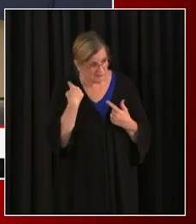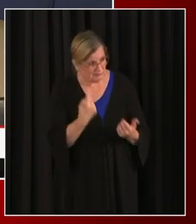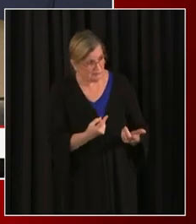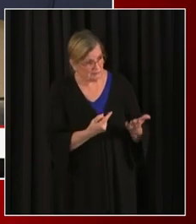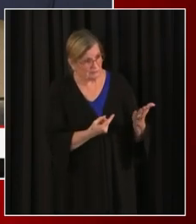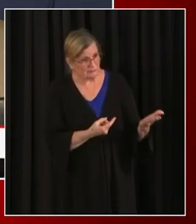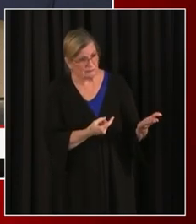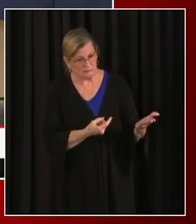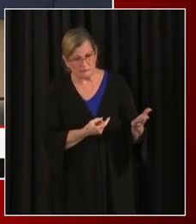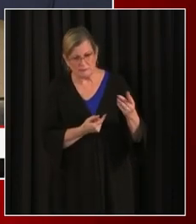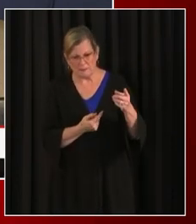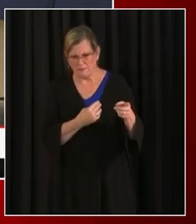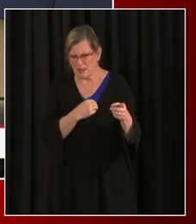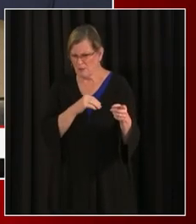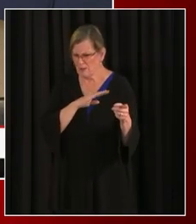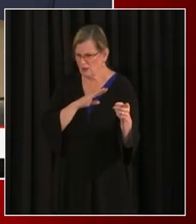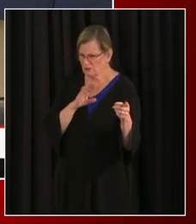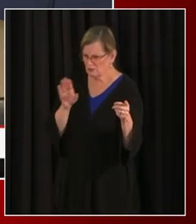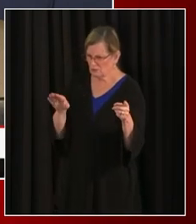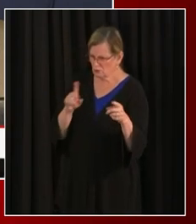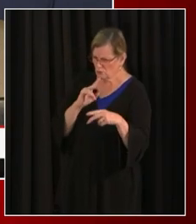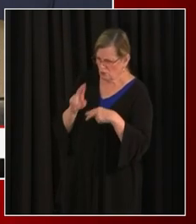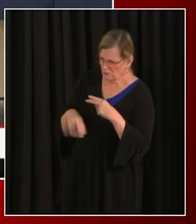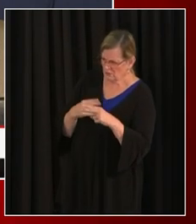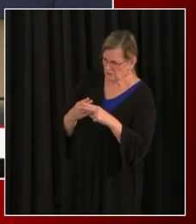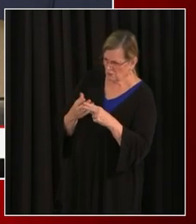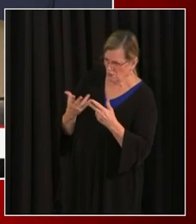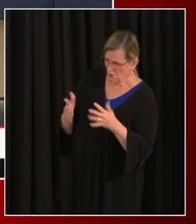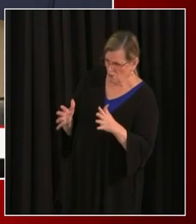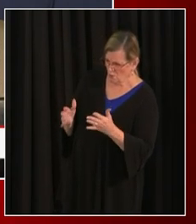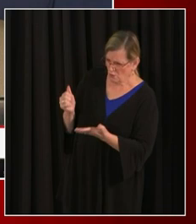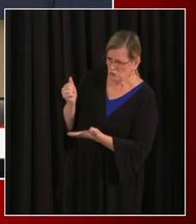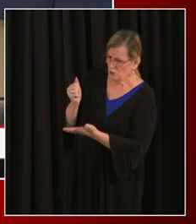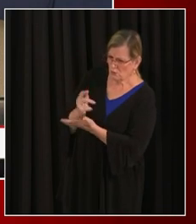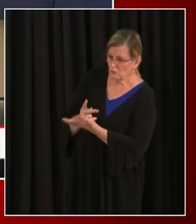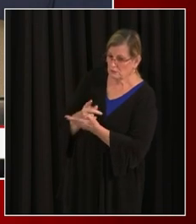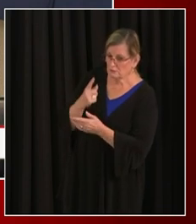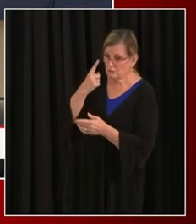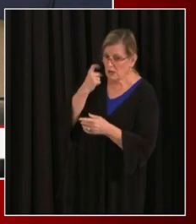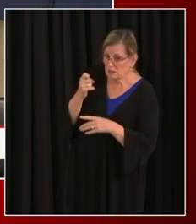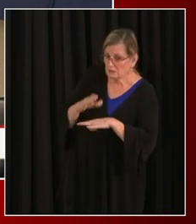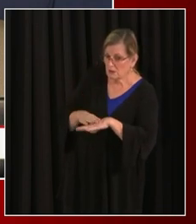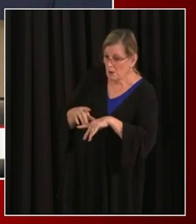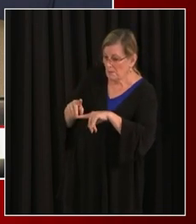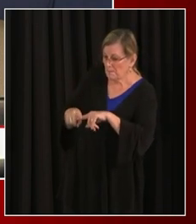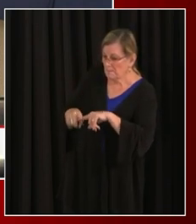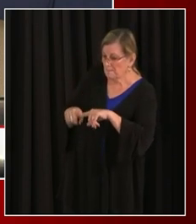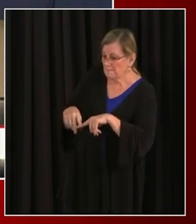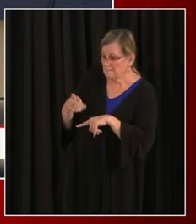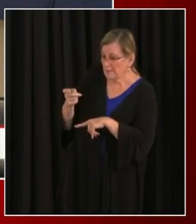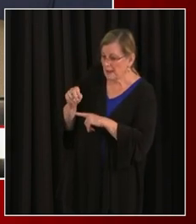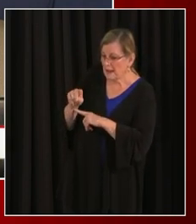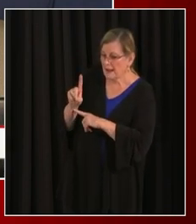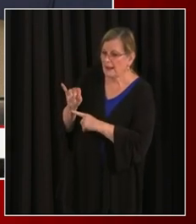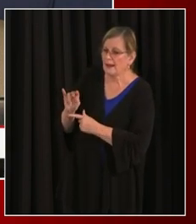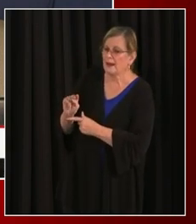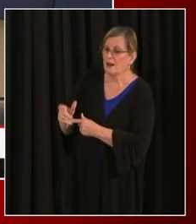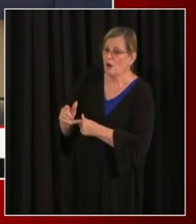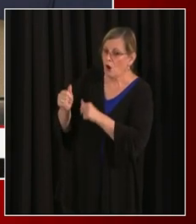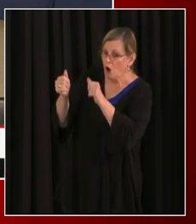You're talking about ones that are approved, or? No, the waiver applications that are just pending, all of the applications that the city